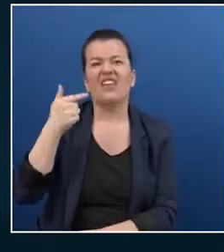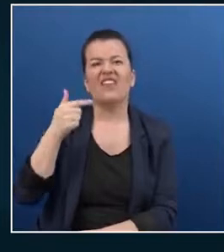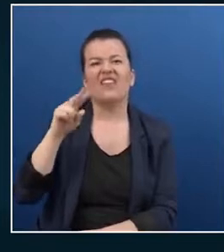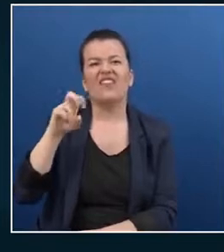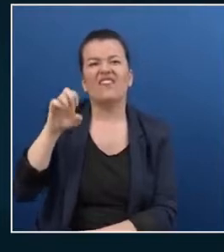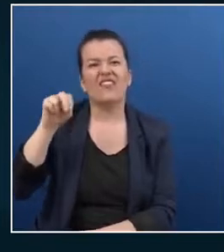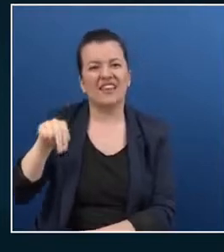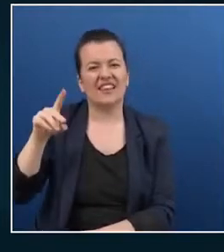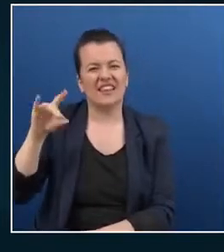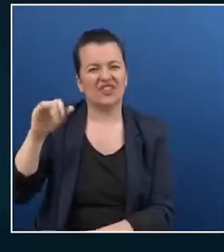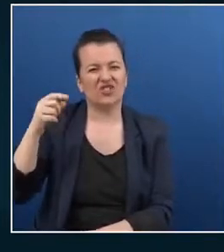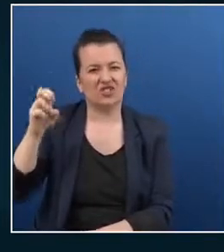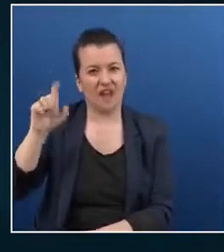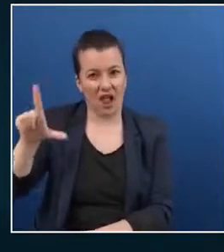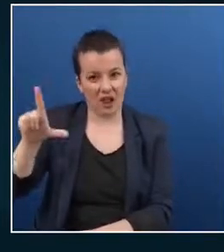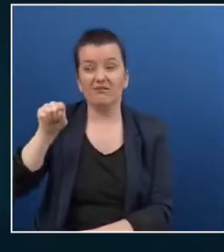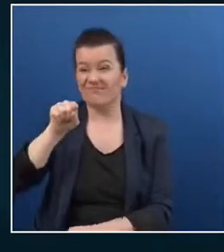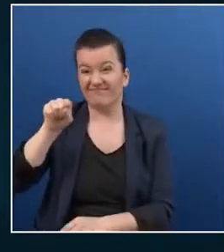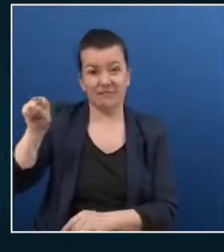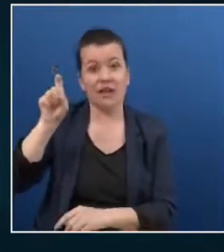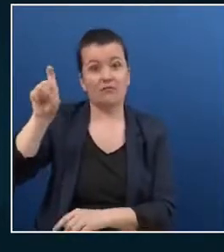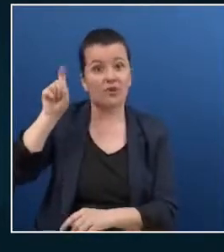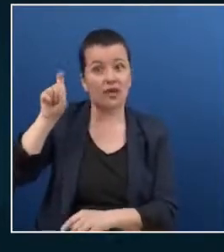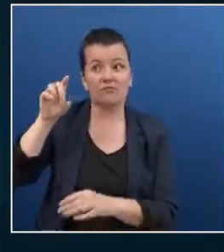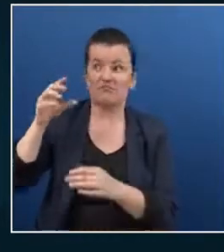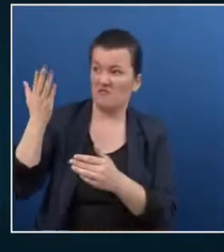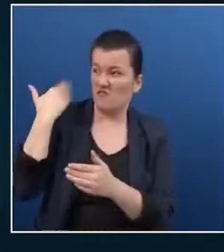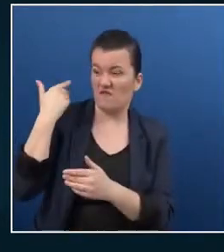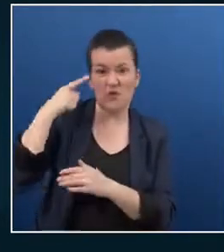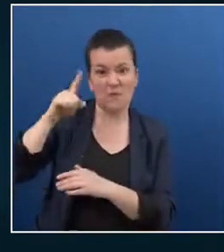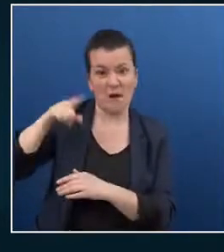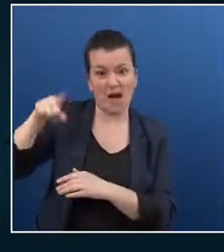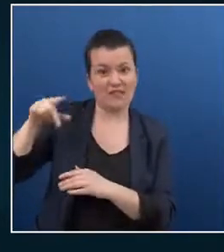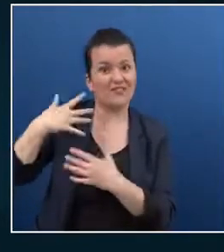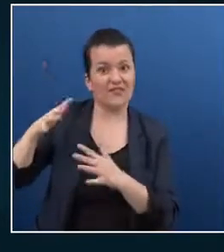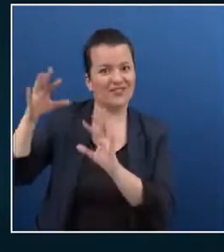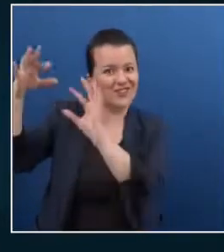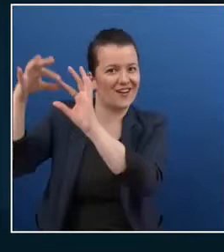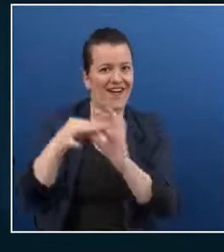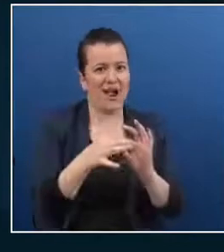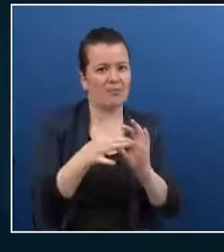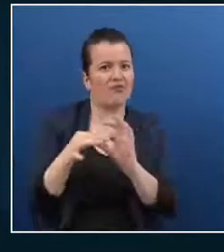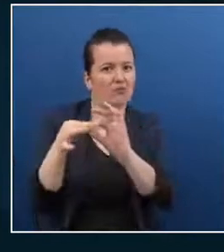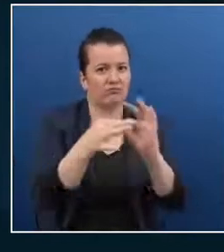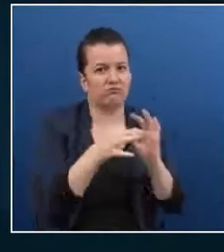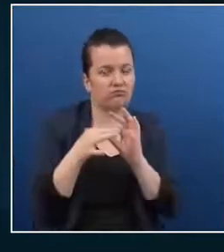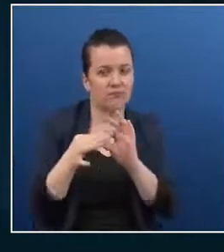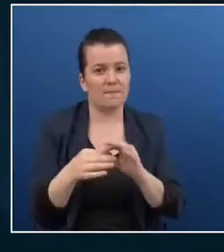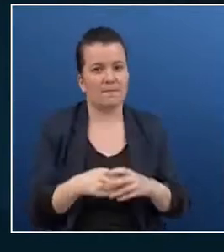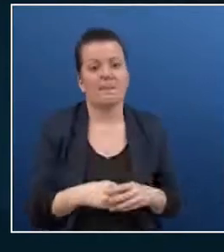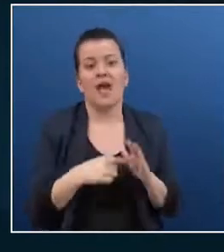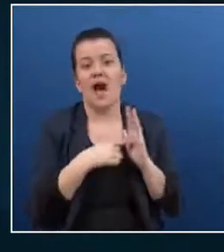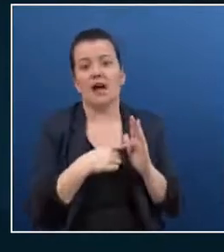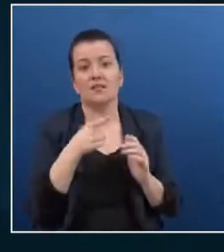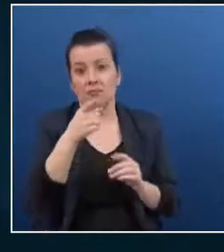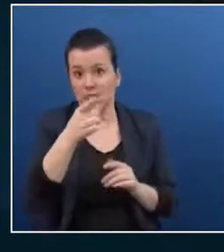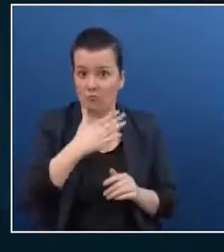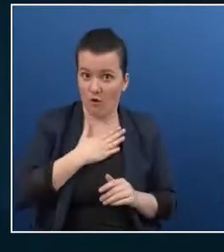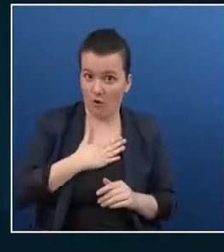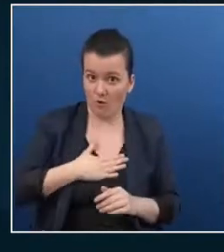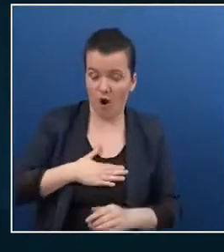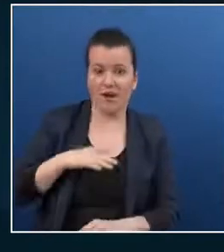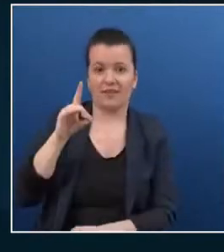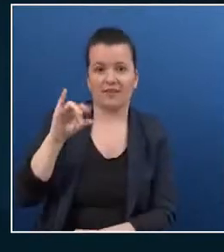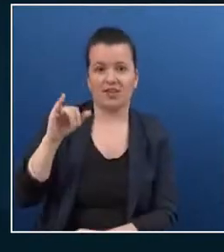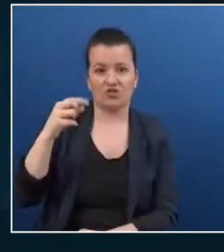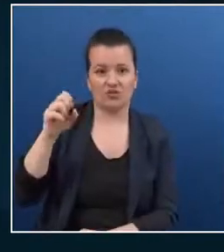a couple months ago. And so you actually just pick a true or false if you want the Digital Twins version versus the